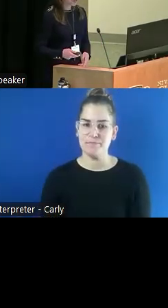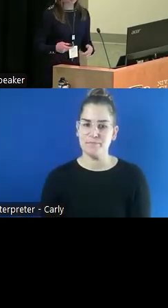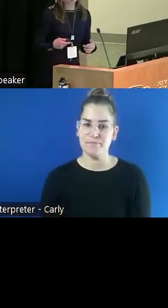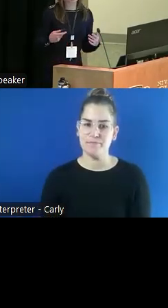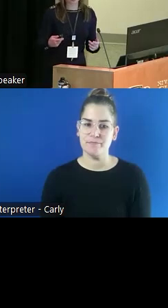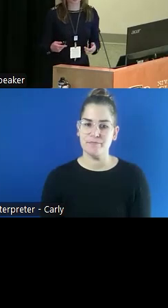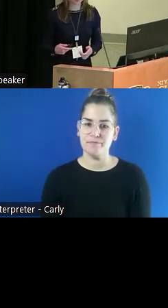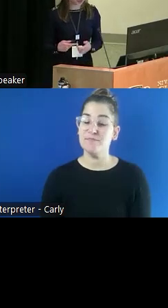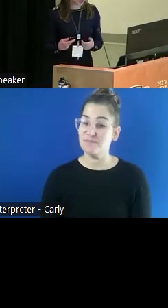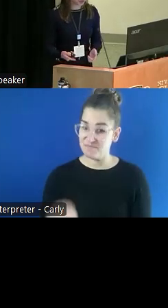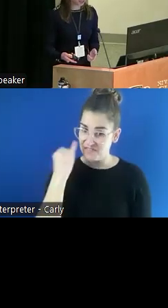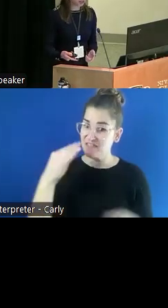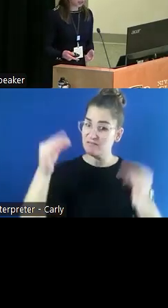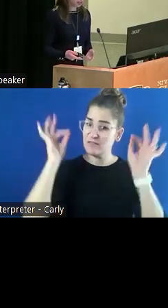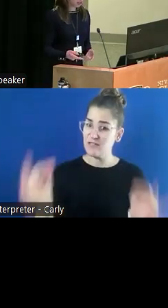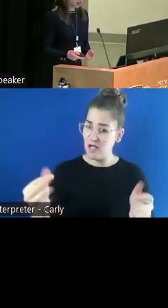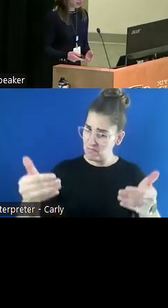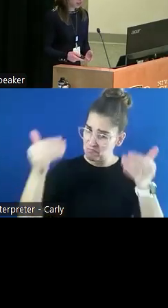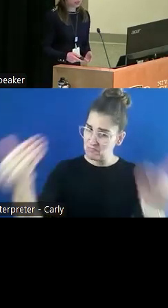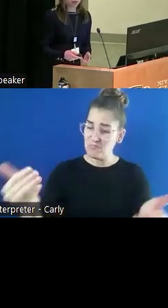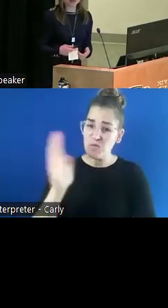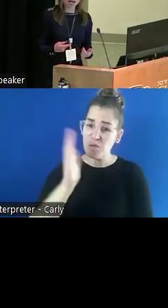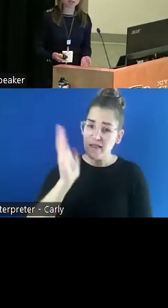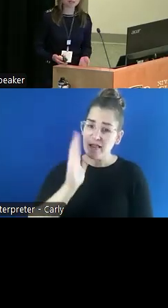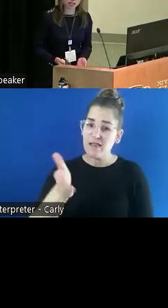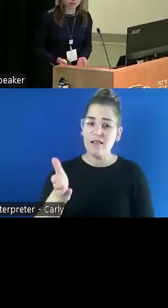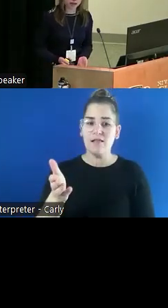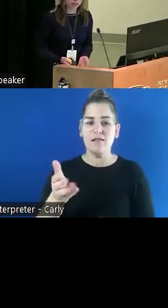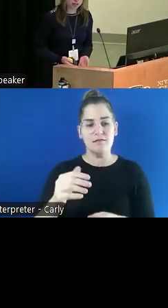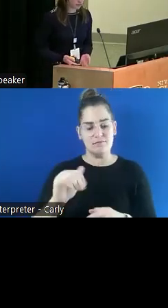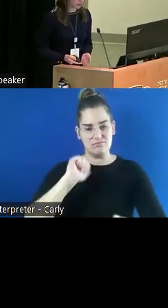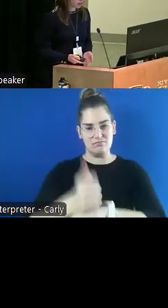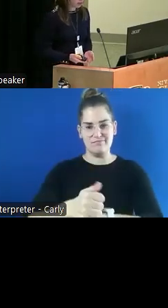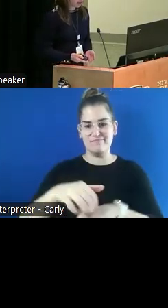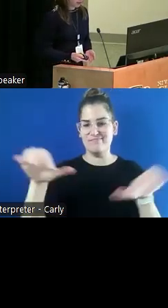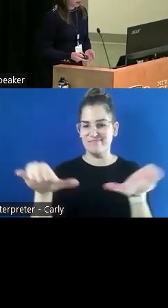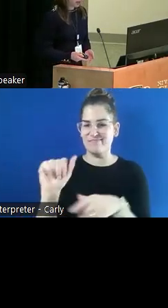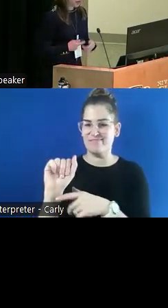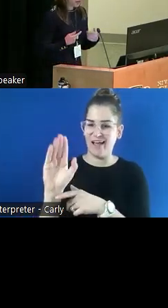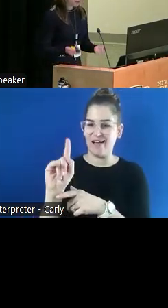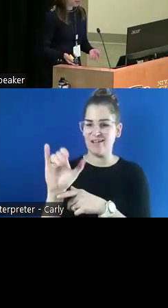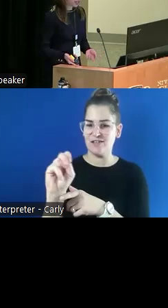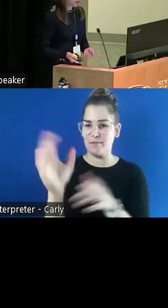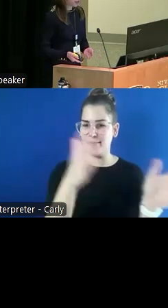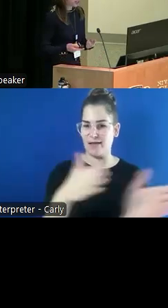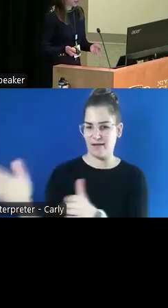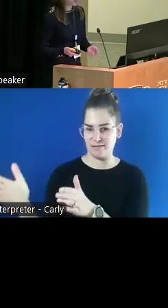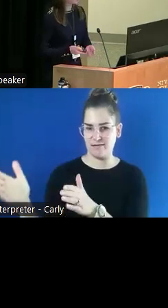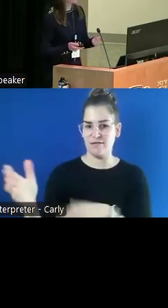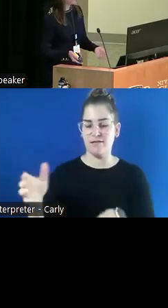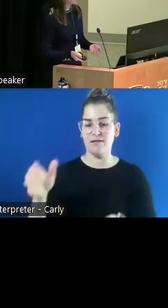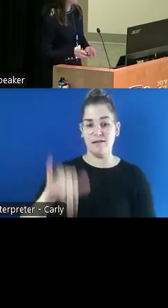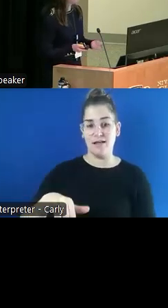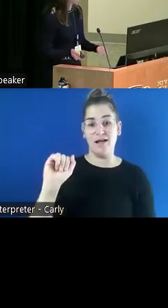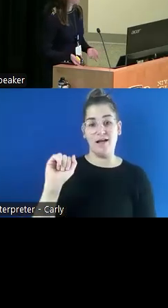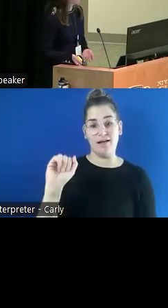After someone decides to pursue an activity, some sort of action plan is made, and a thoughtful plan will increase the